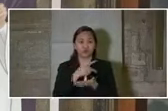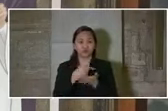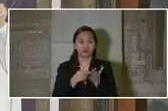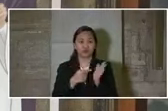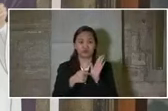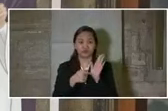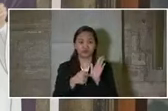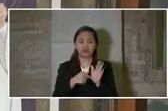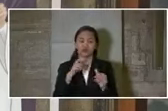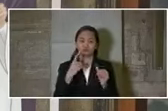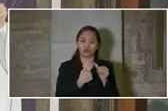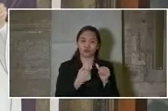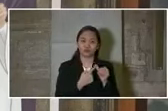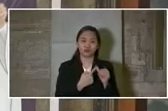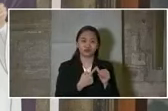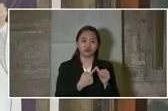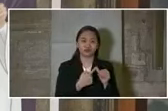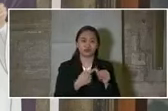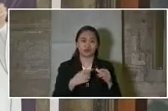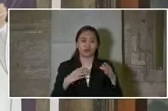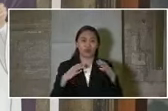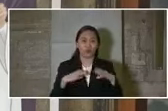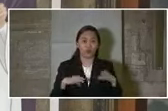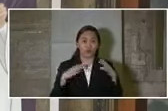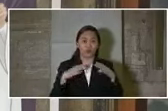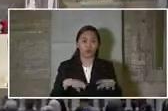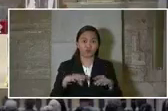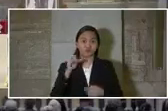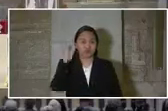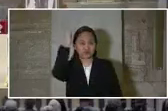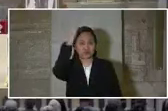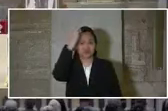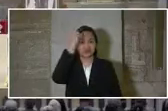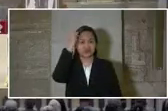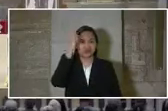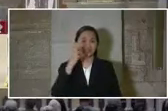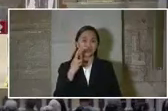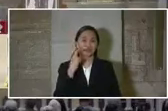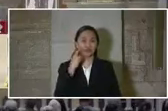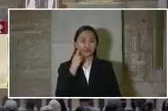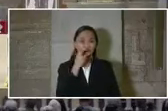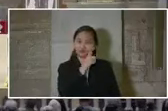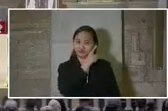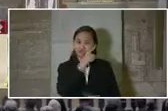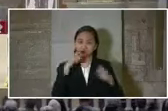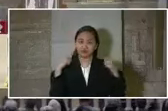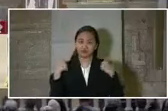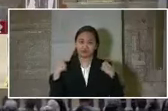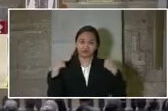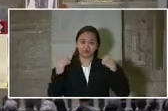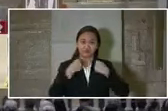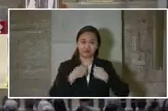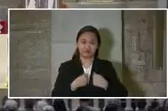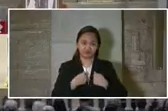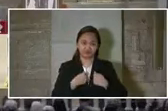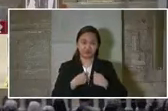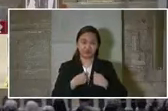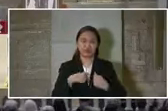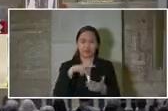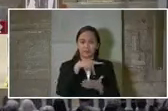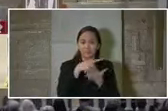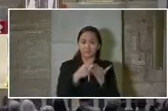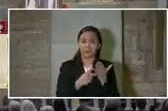habit worn by Santa Rosa de Lima, yung suot-suot po niyang abito, no? Yung habit,